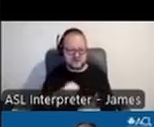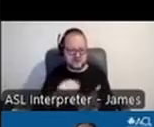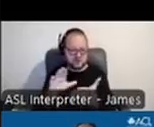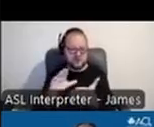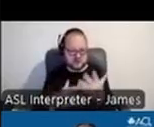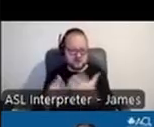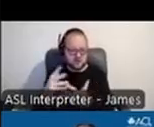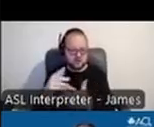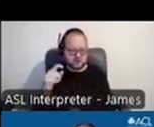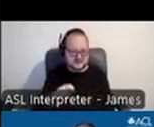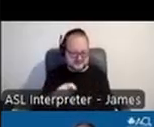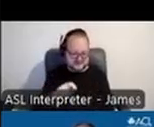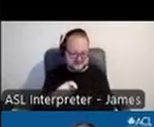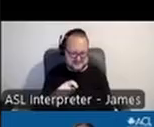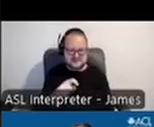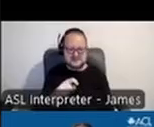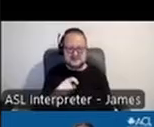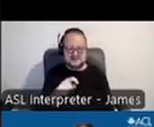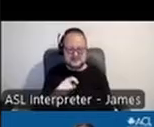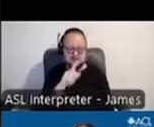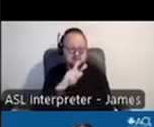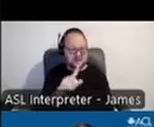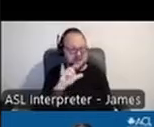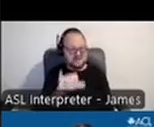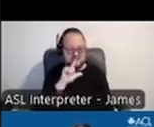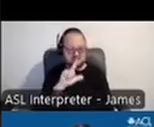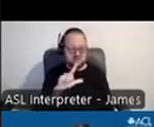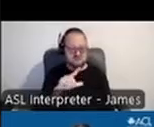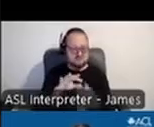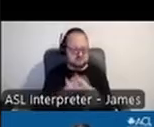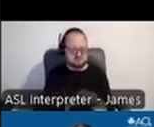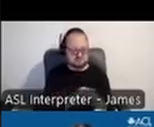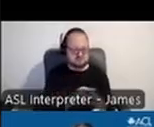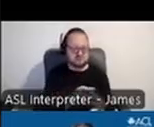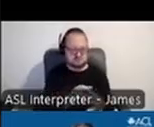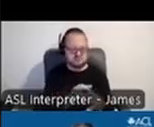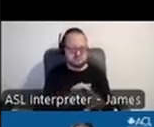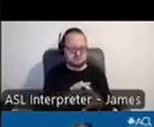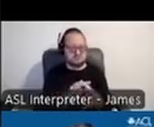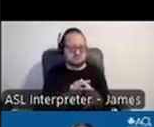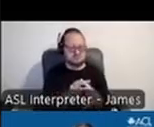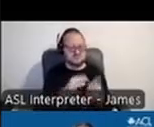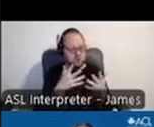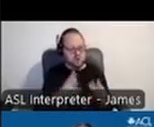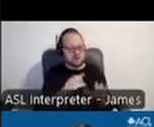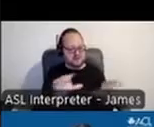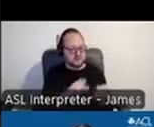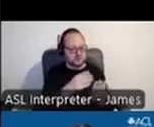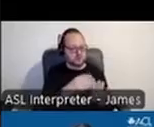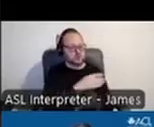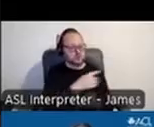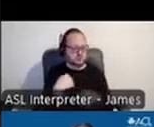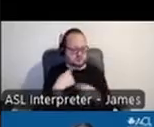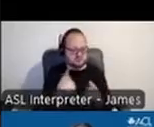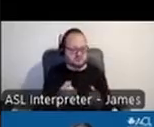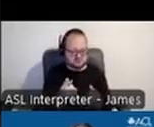this is really quite innate to what the Aging and Disability Networks already do. They already have a network of service